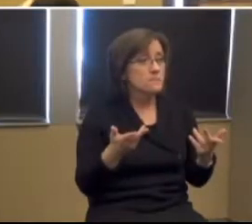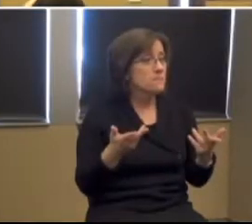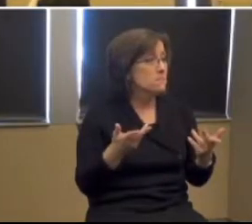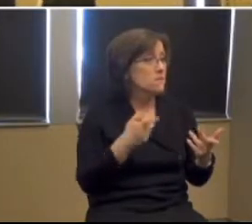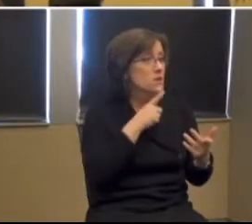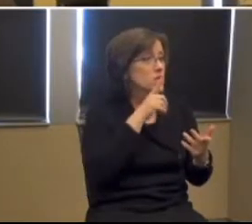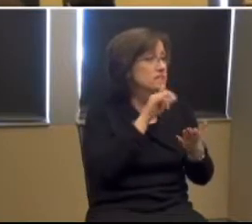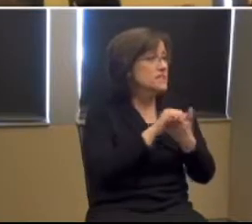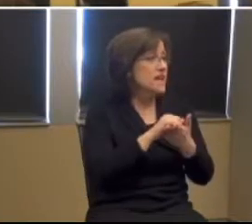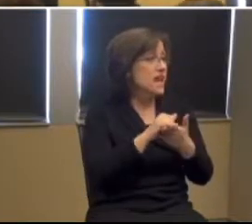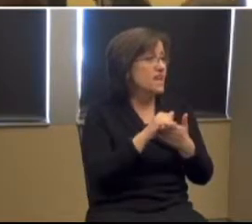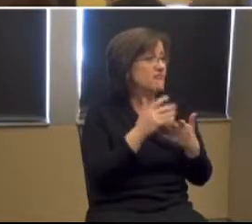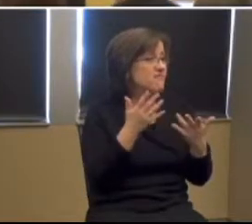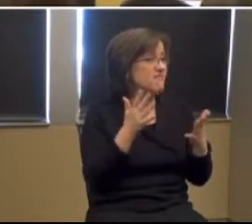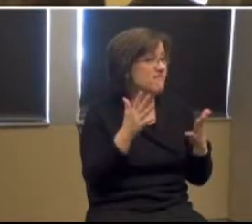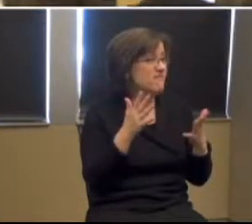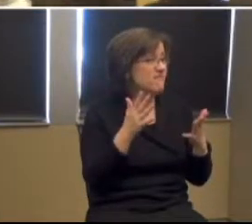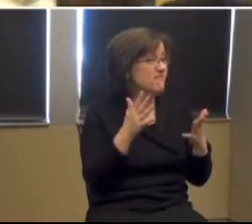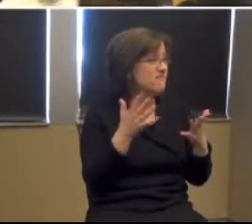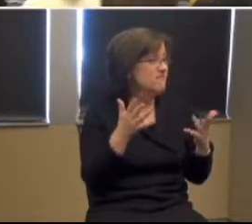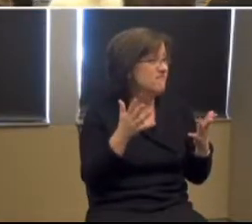it works?